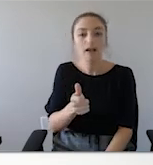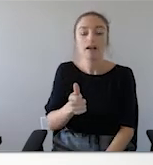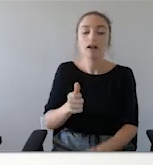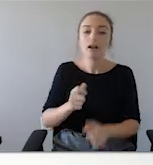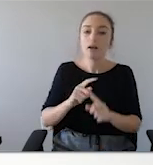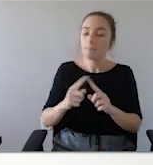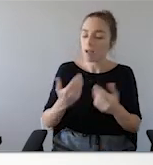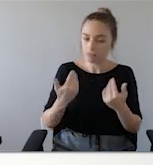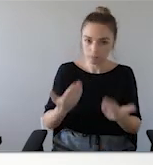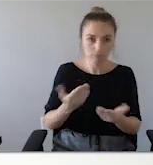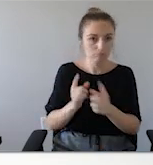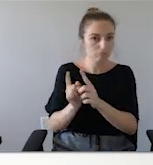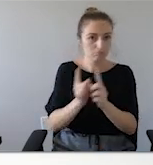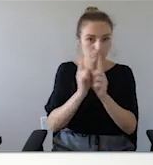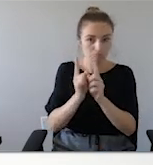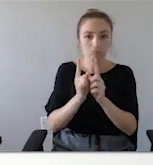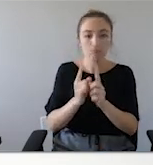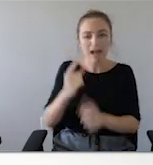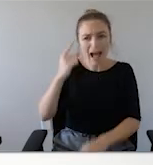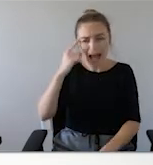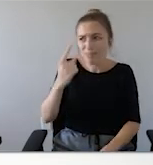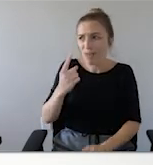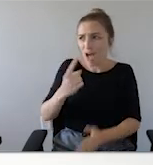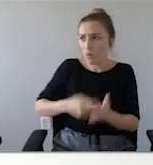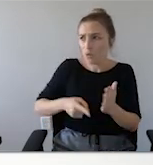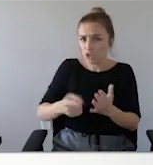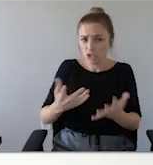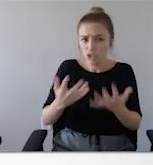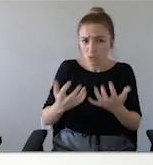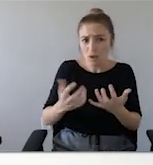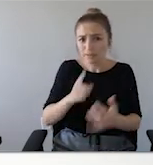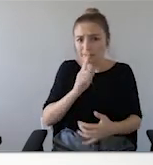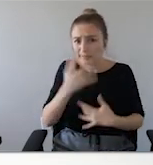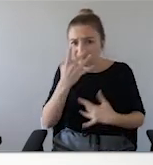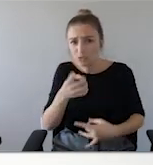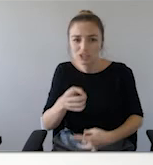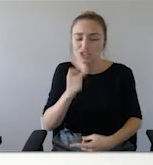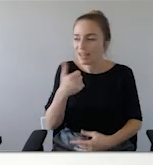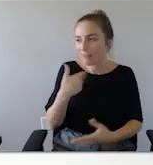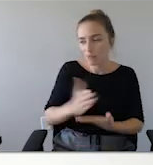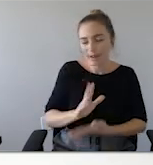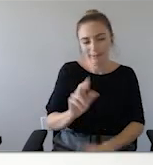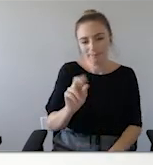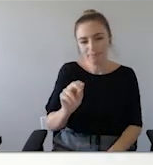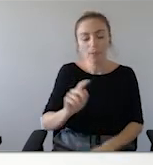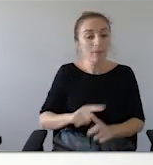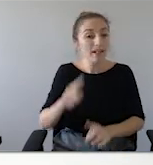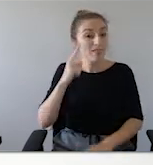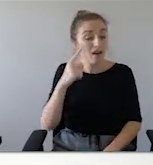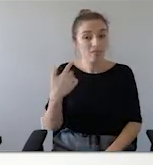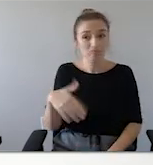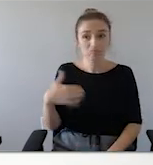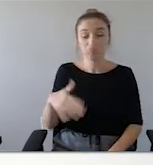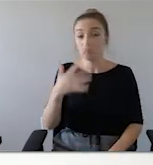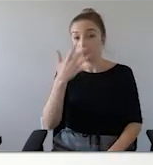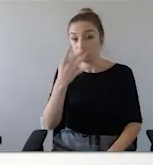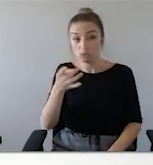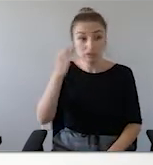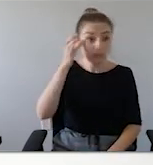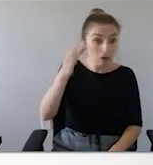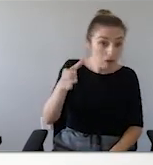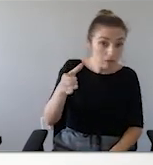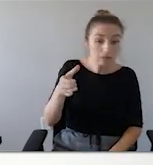she was asking for was rather interesting. She didn't have the right to it, but I thought it was an interesting, out-of-the-box kind of